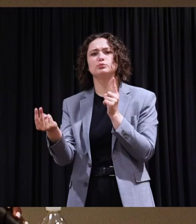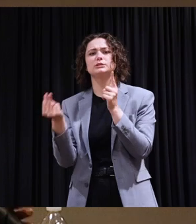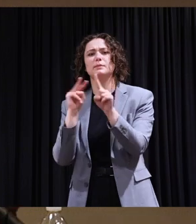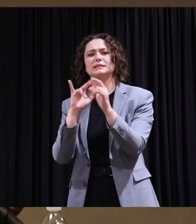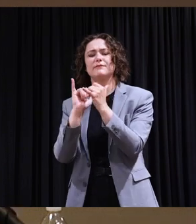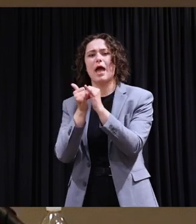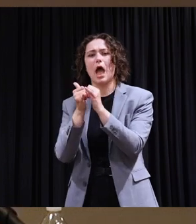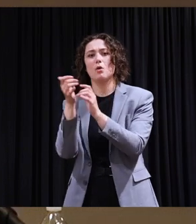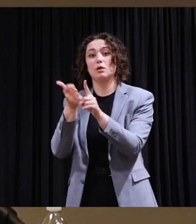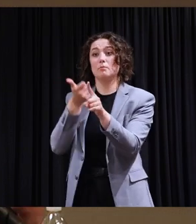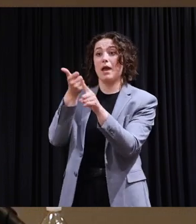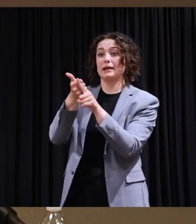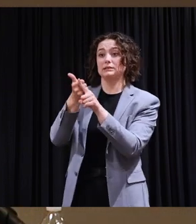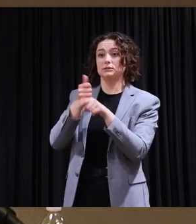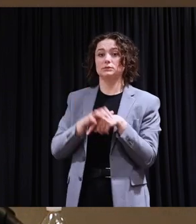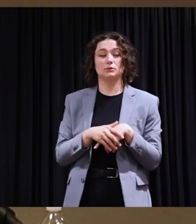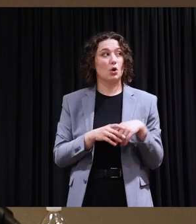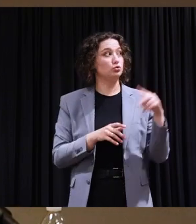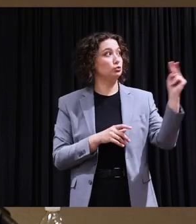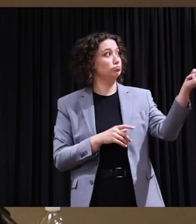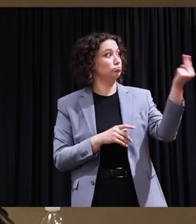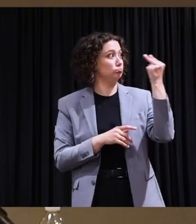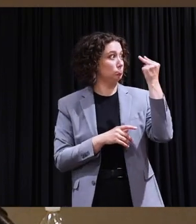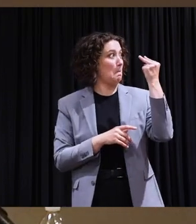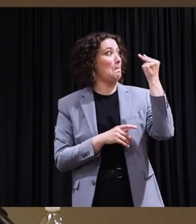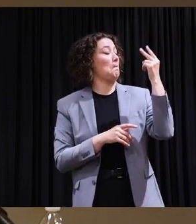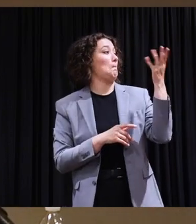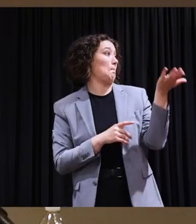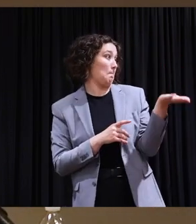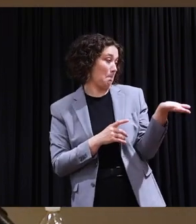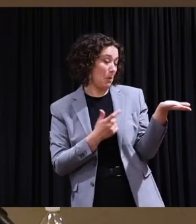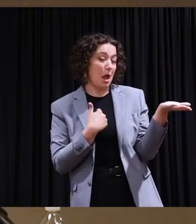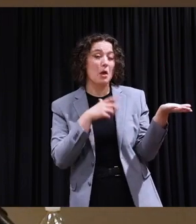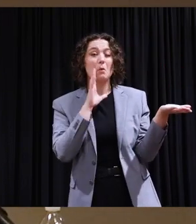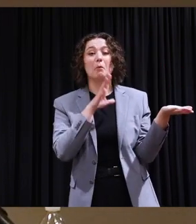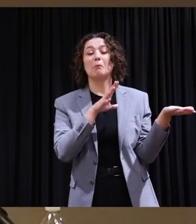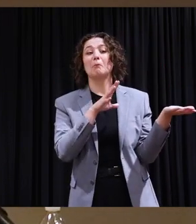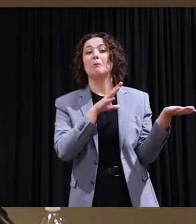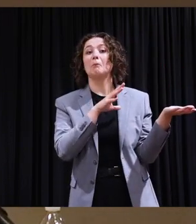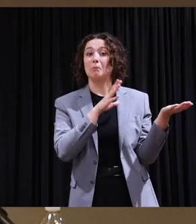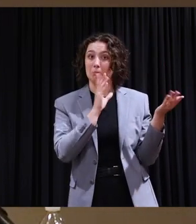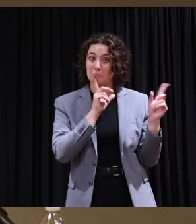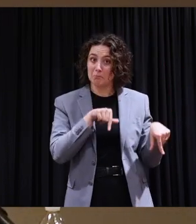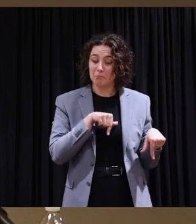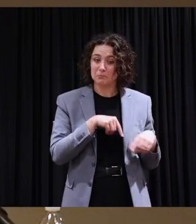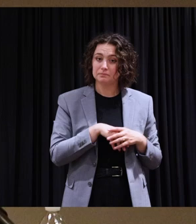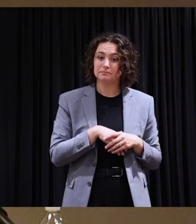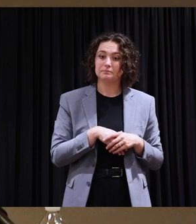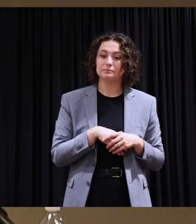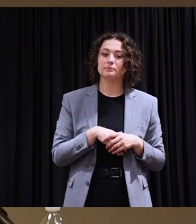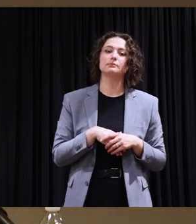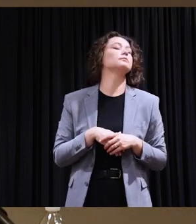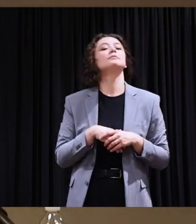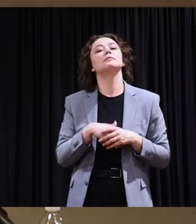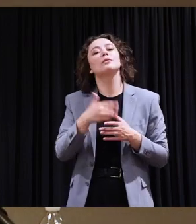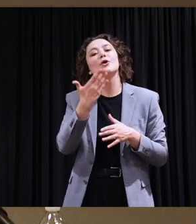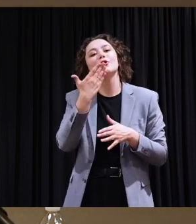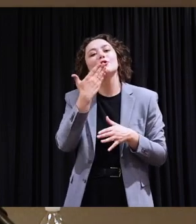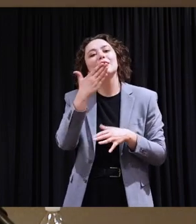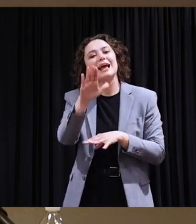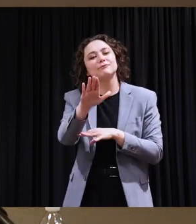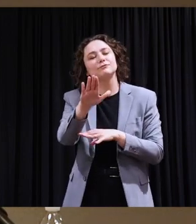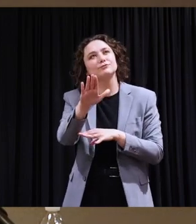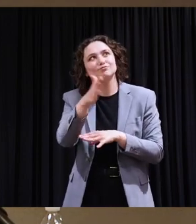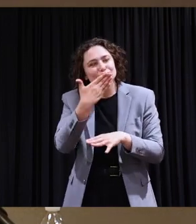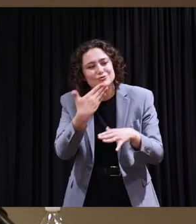They're looking at me, so I will take that first question. Good afternoon, everyone, or good morning. Thank